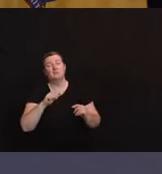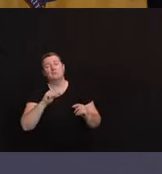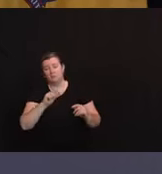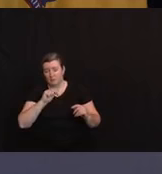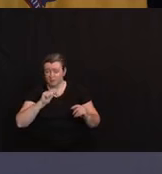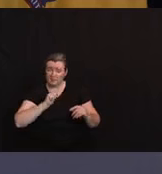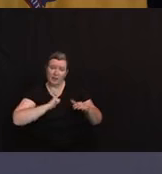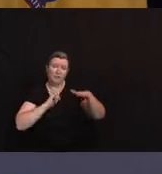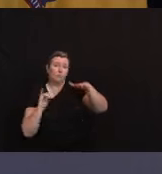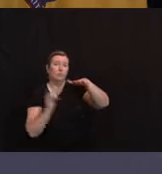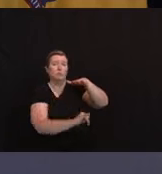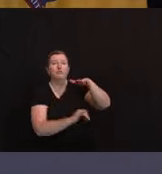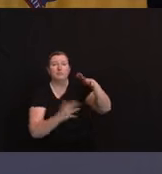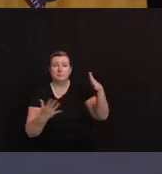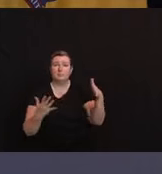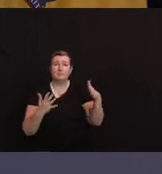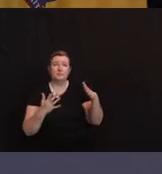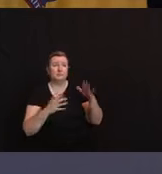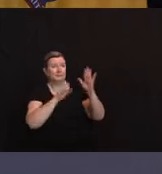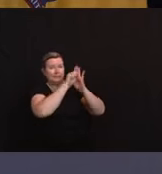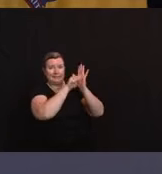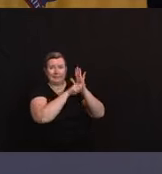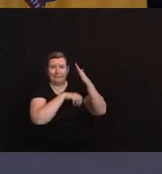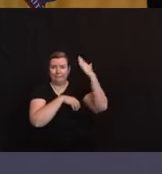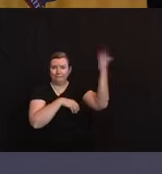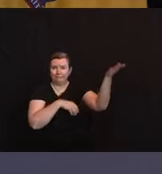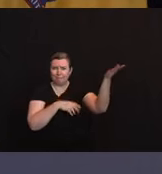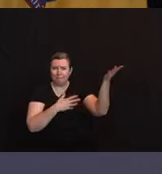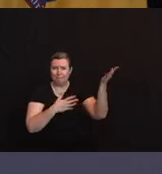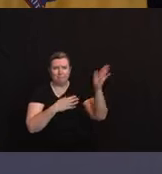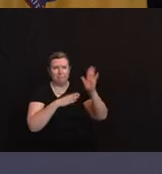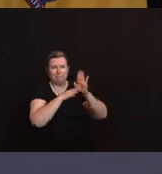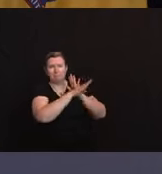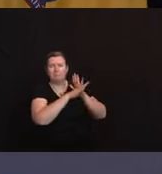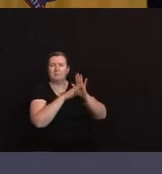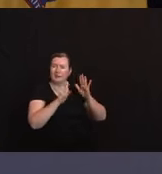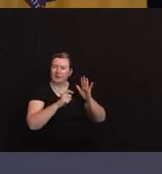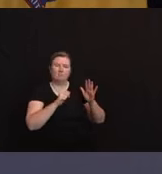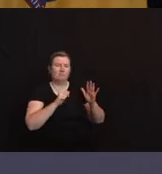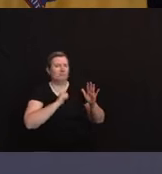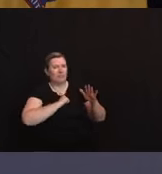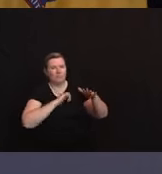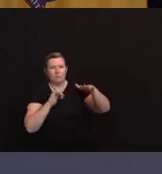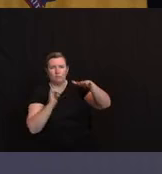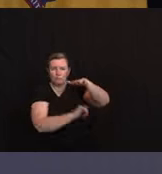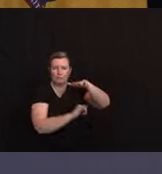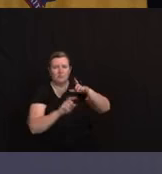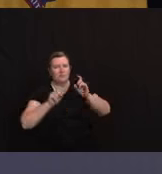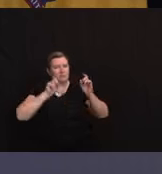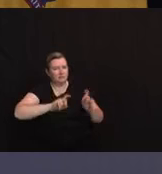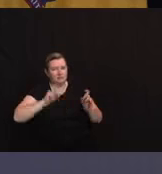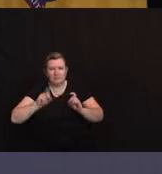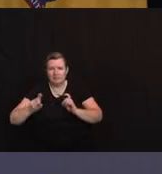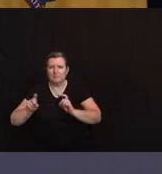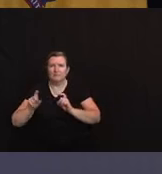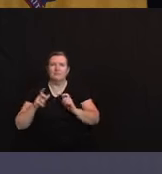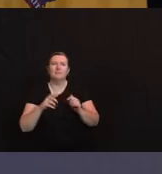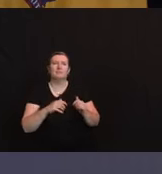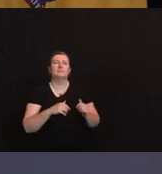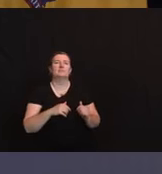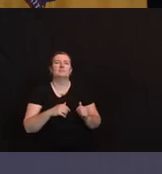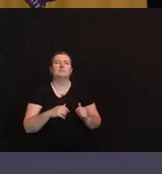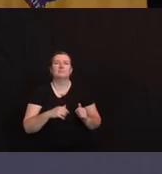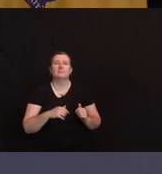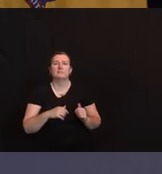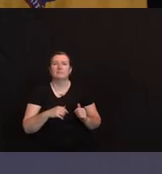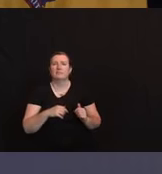these places, testing. We know what the short list is. It's not complicated. In the absence